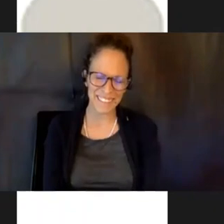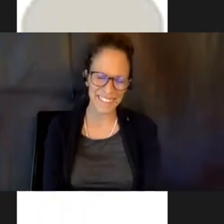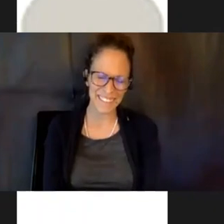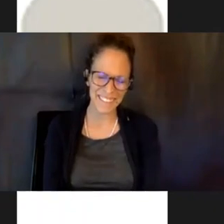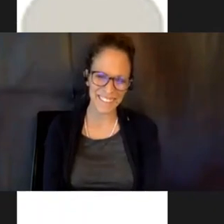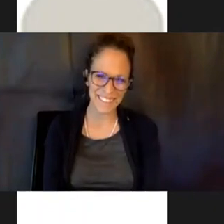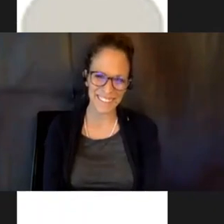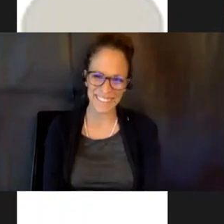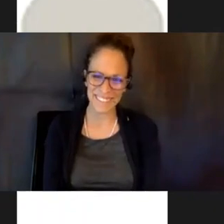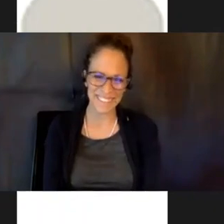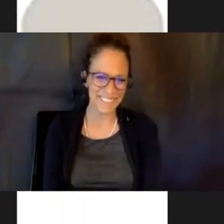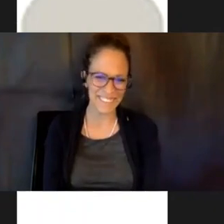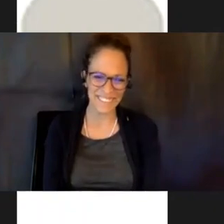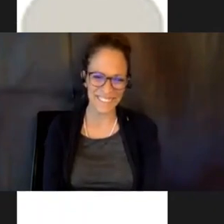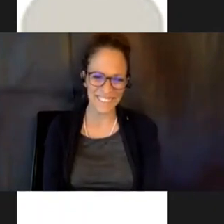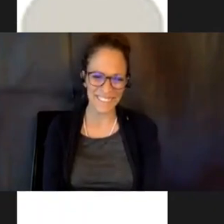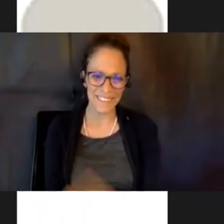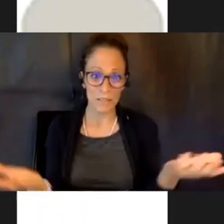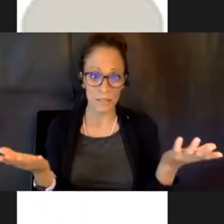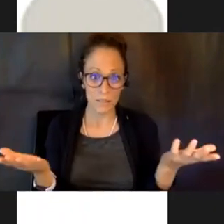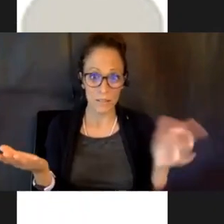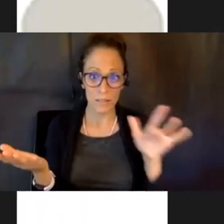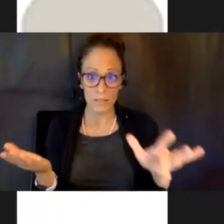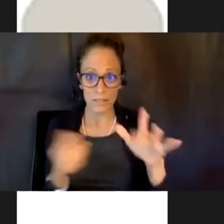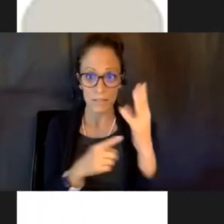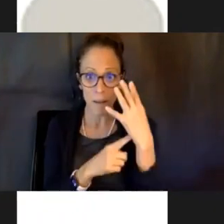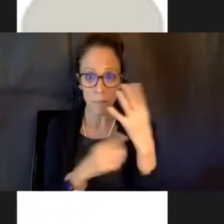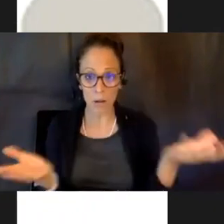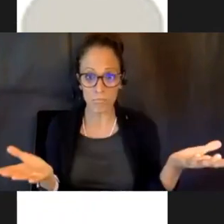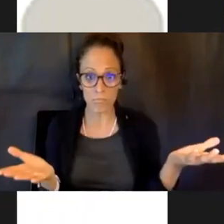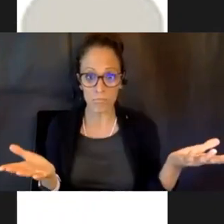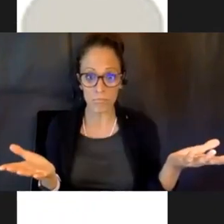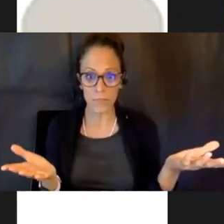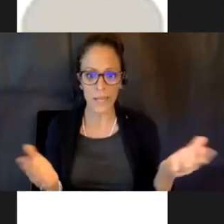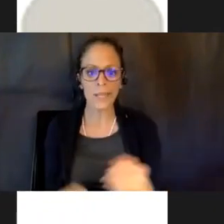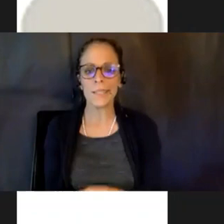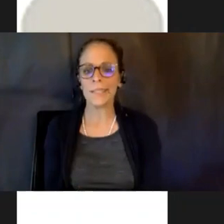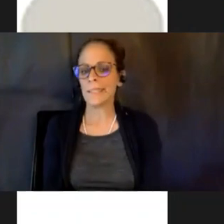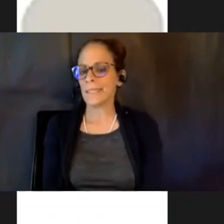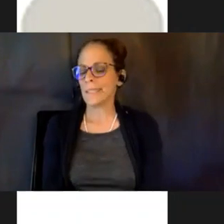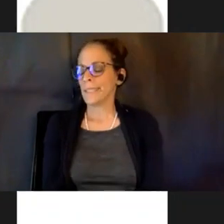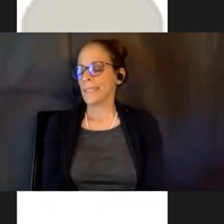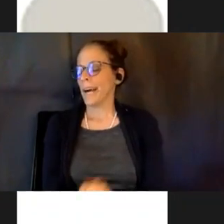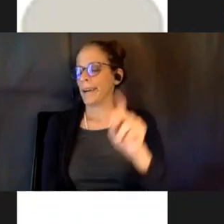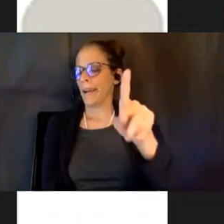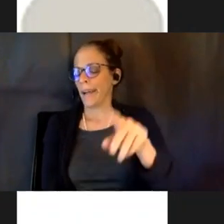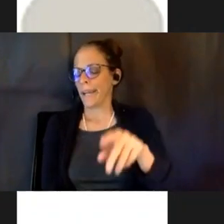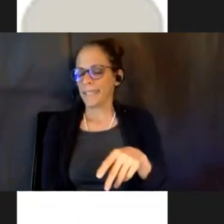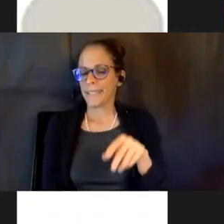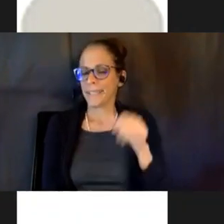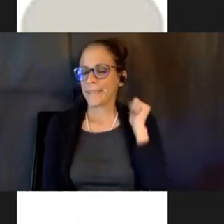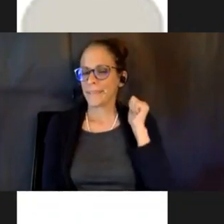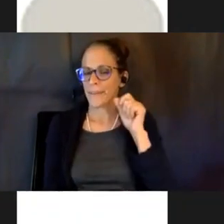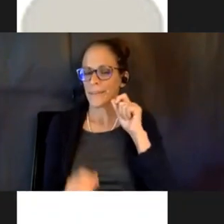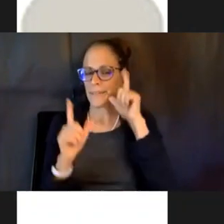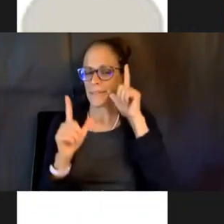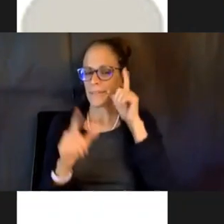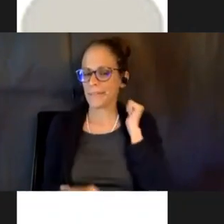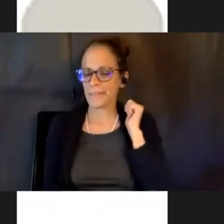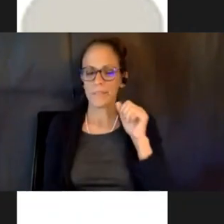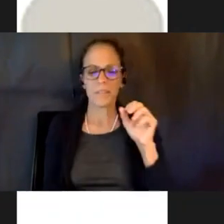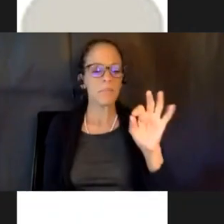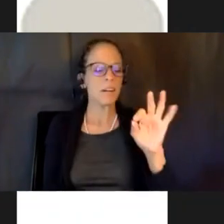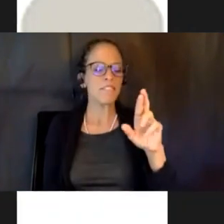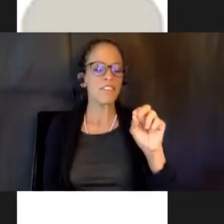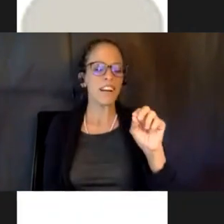Won't let you show your face. Oh my gosh. Well, everyone should know Stevie's amazing. Freddie Sanchez as well at CSUN. Yes. Dr. Sanchez, thank